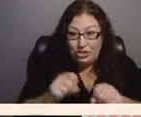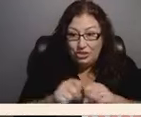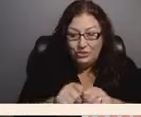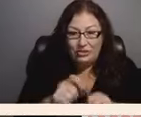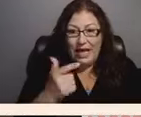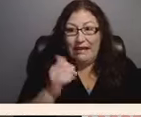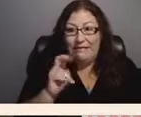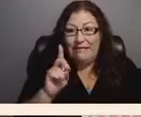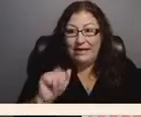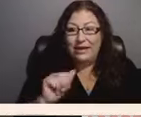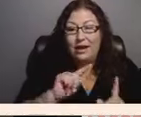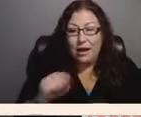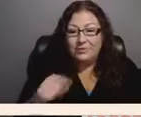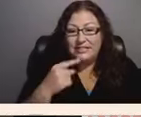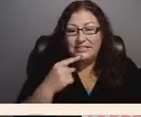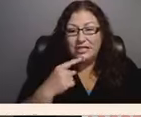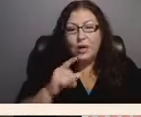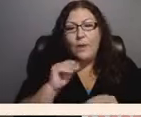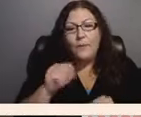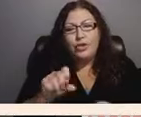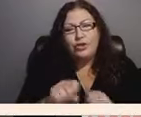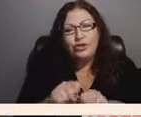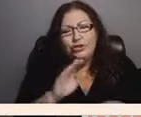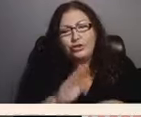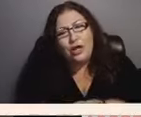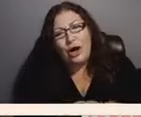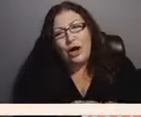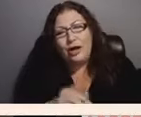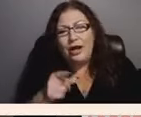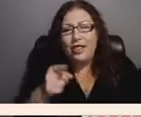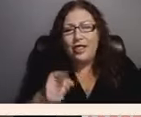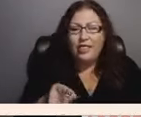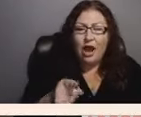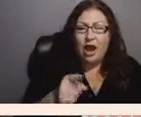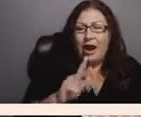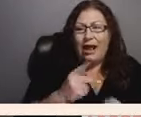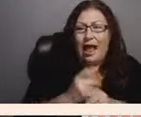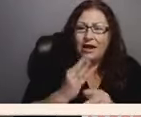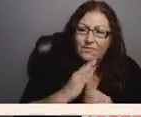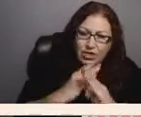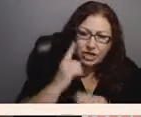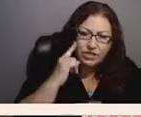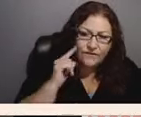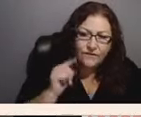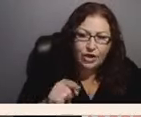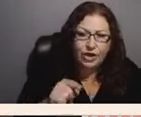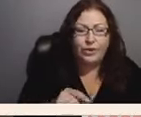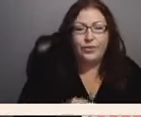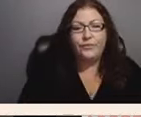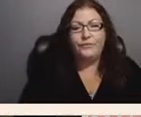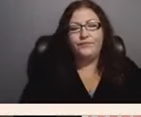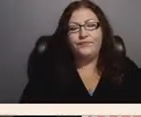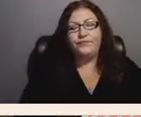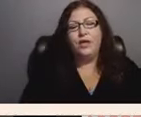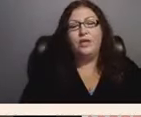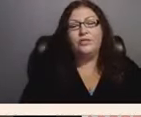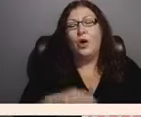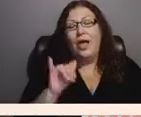here, put these shoes on, and they're the amulet. They're a form of protection for you." So that this can